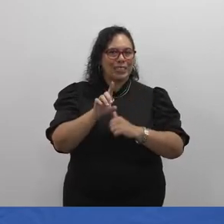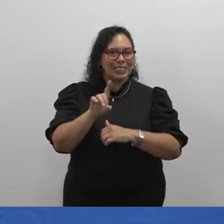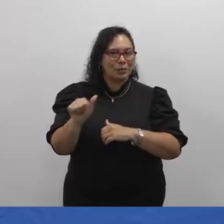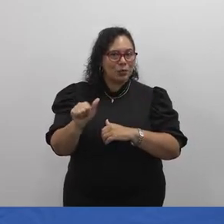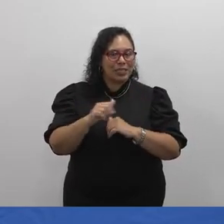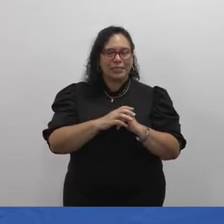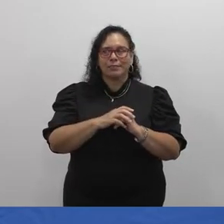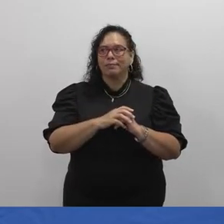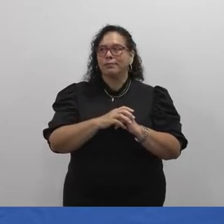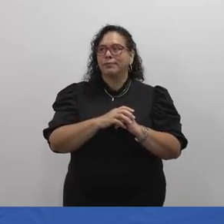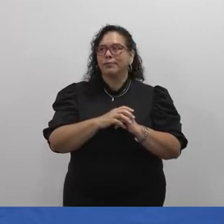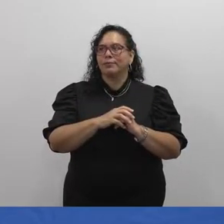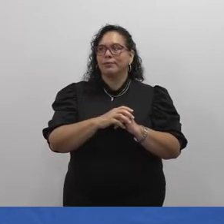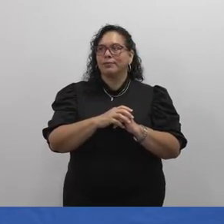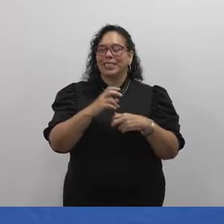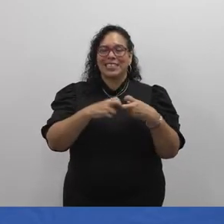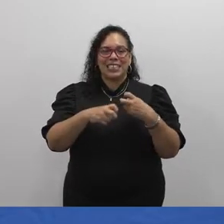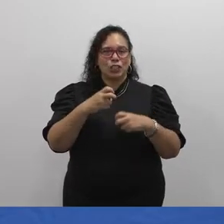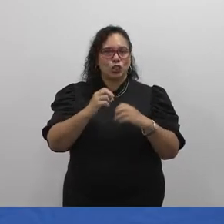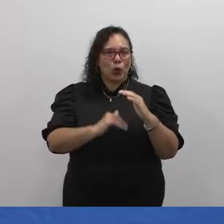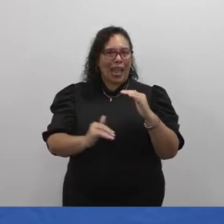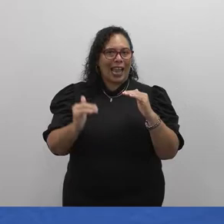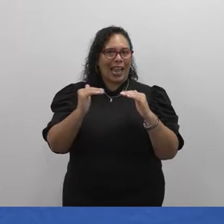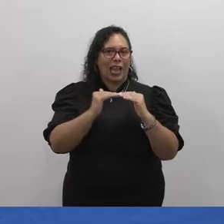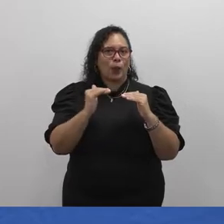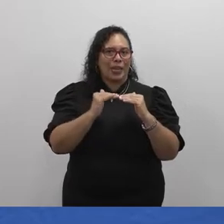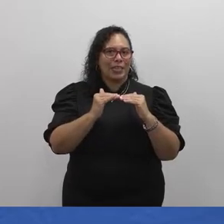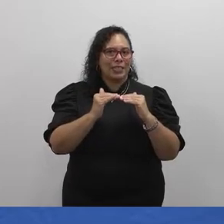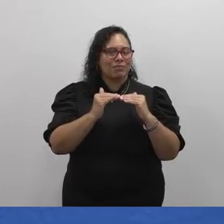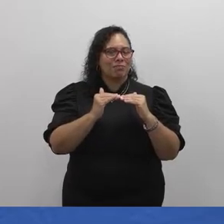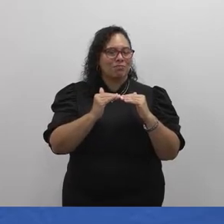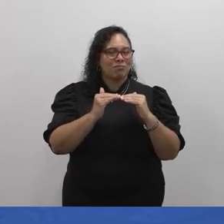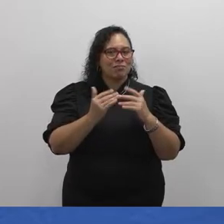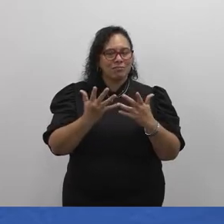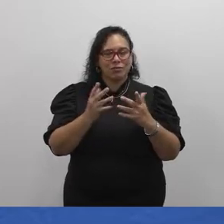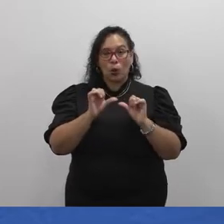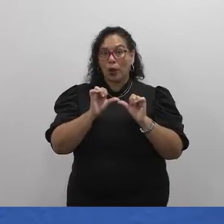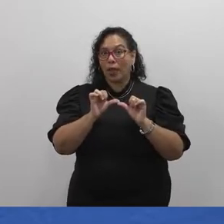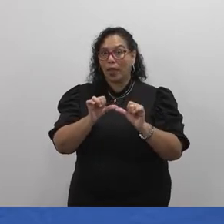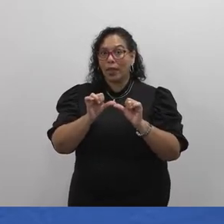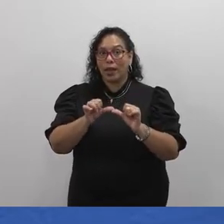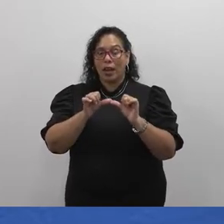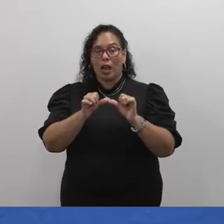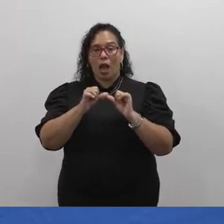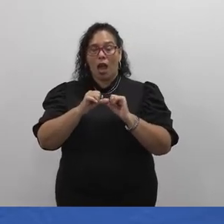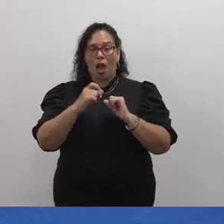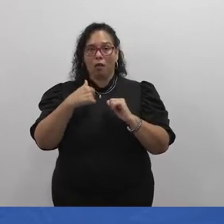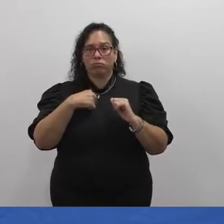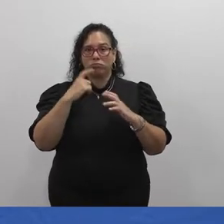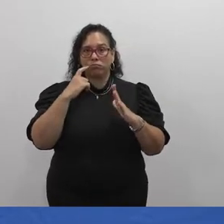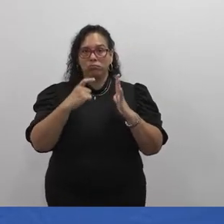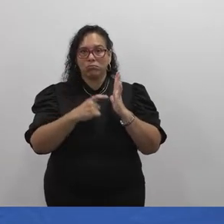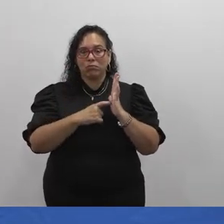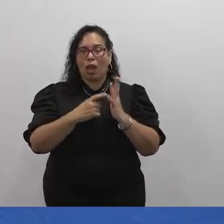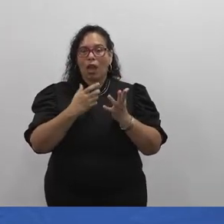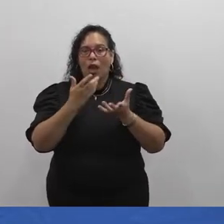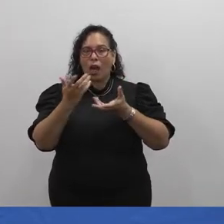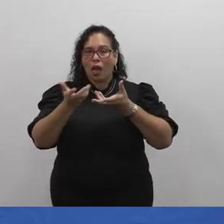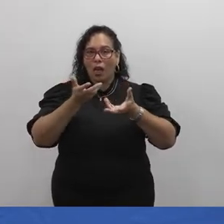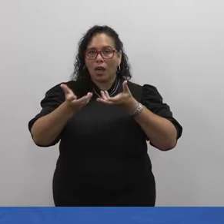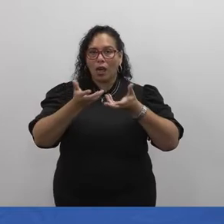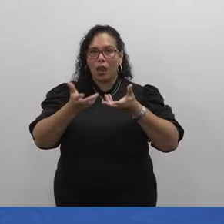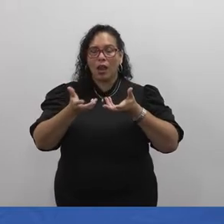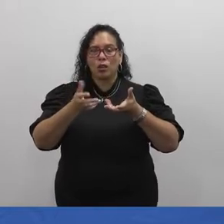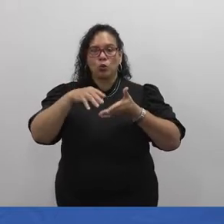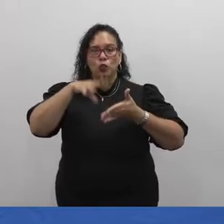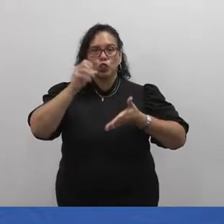Potentially issues around equity. What keeps on standing out, and when we briefed Mr. Miranda, is the conversation we had with